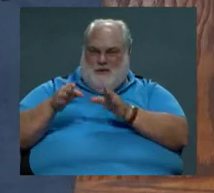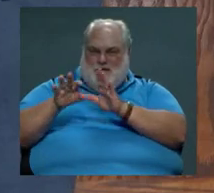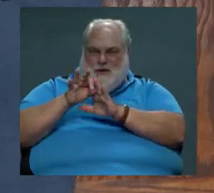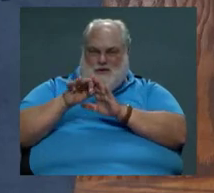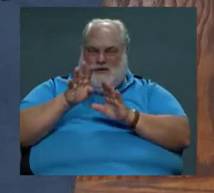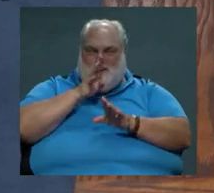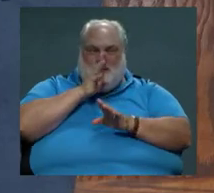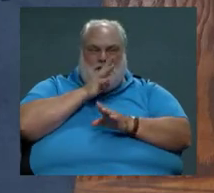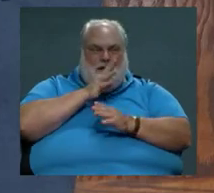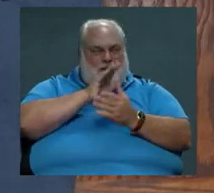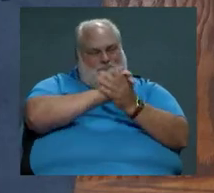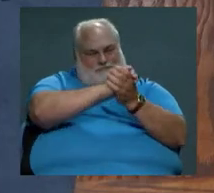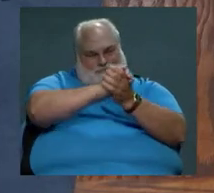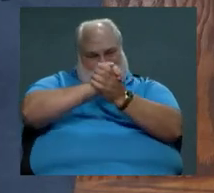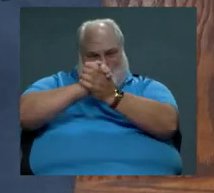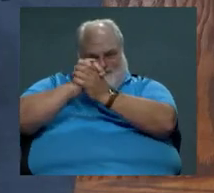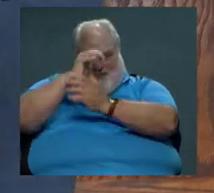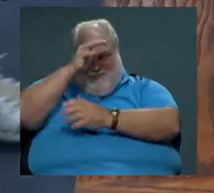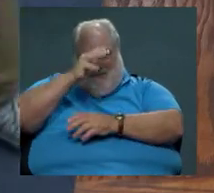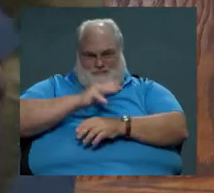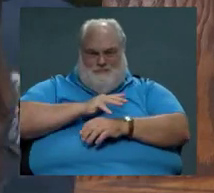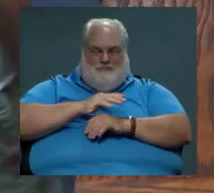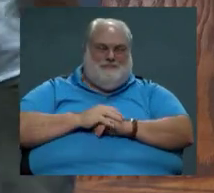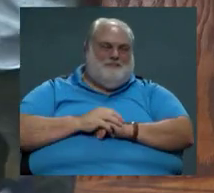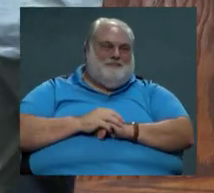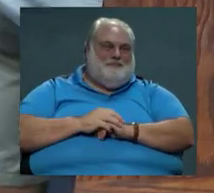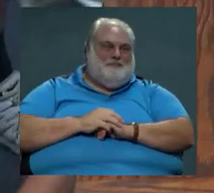Way to go, guys. Thank you very much.